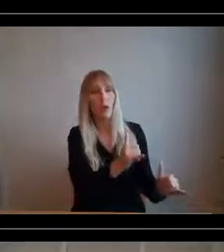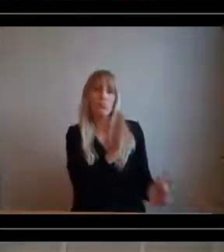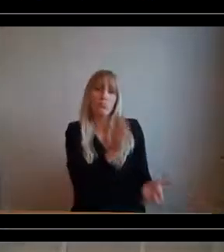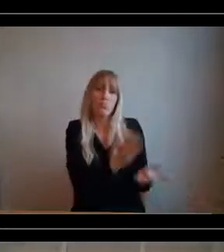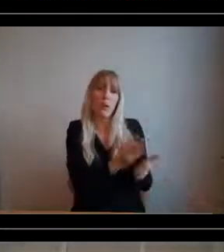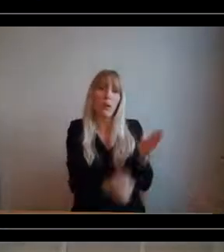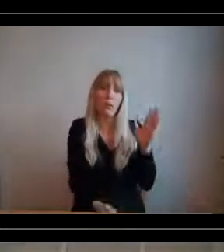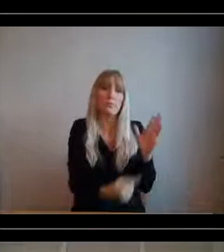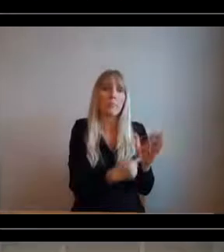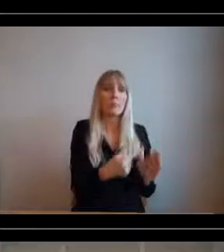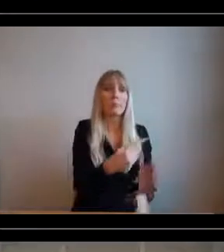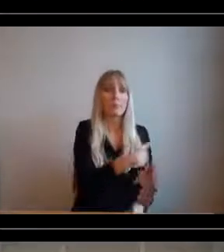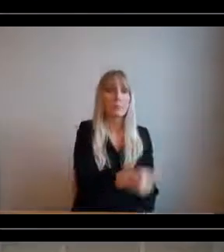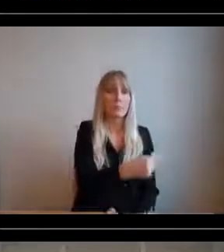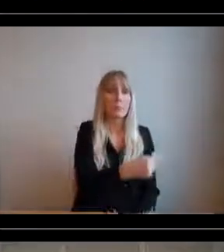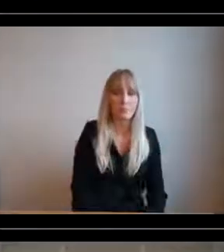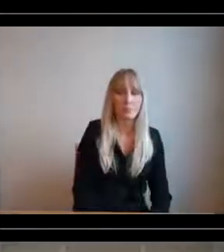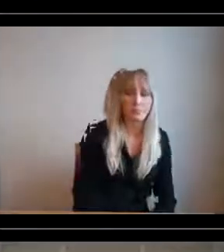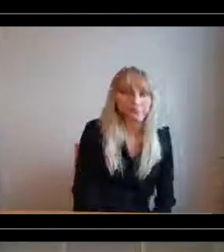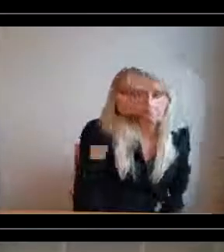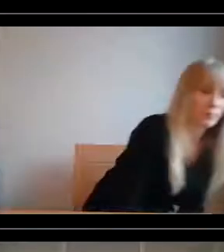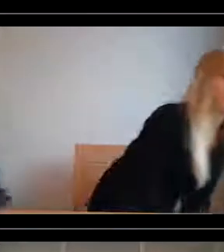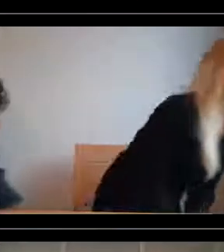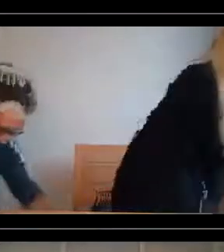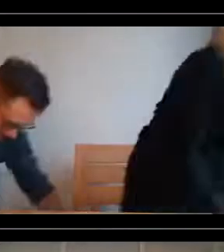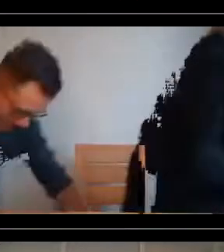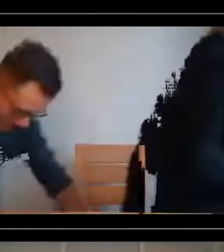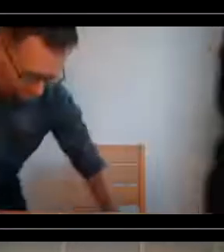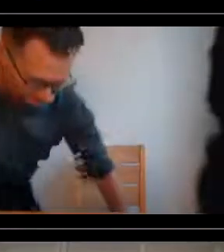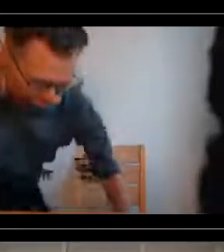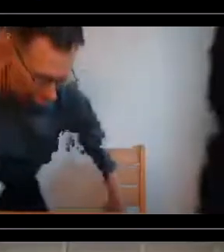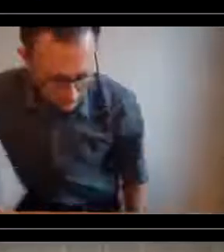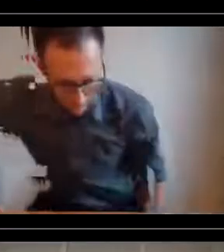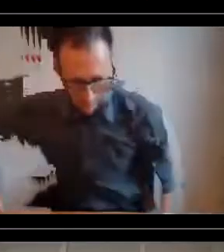extensive. Thank you for that, Steve.